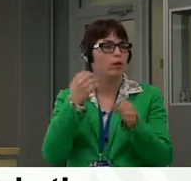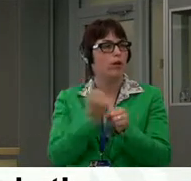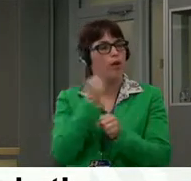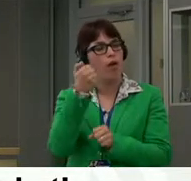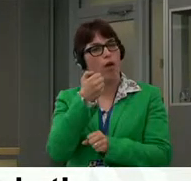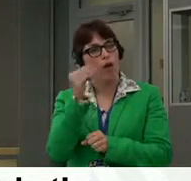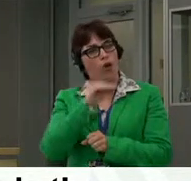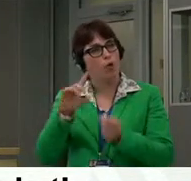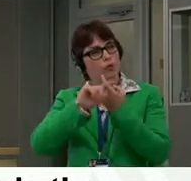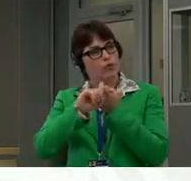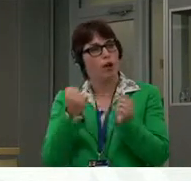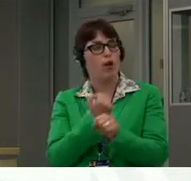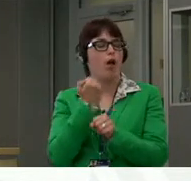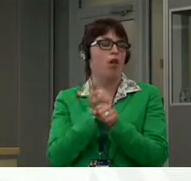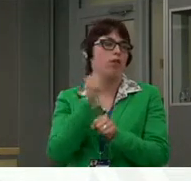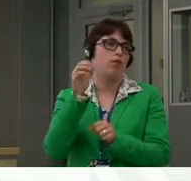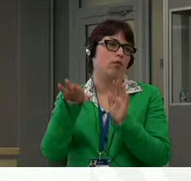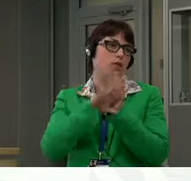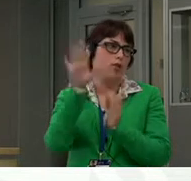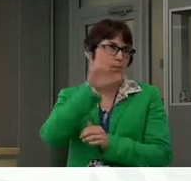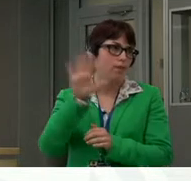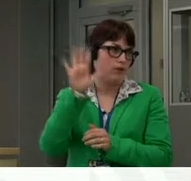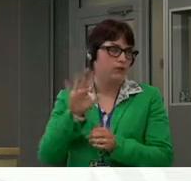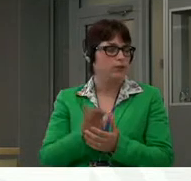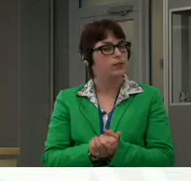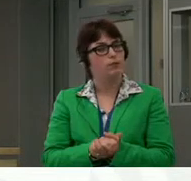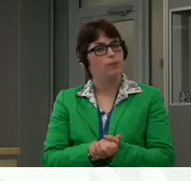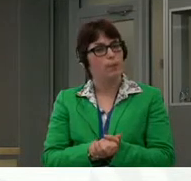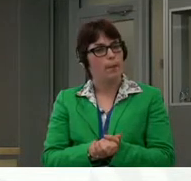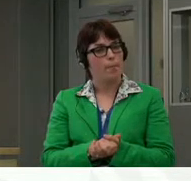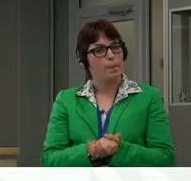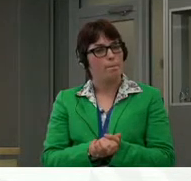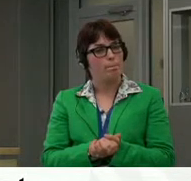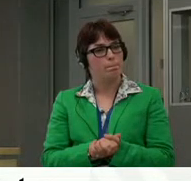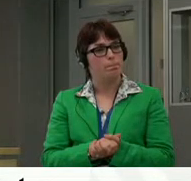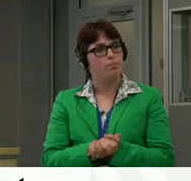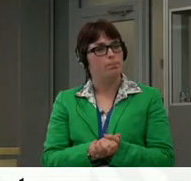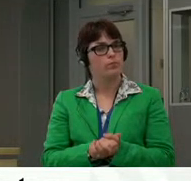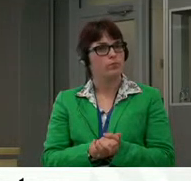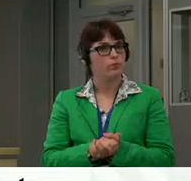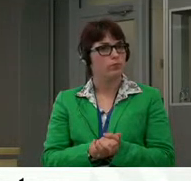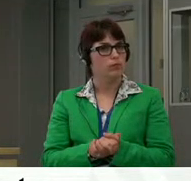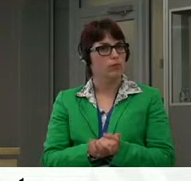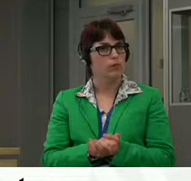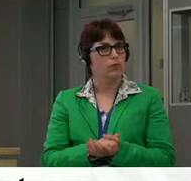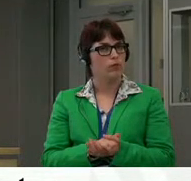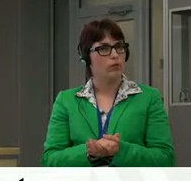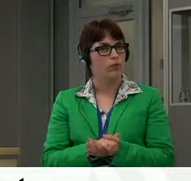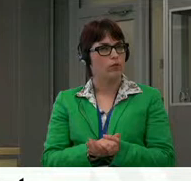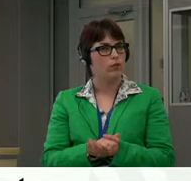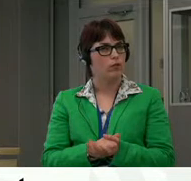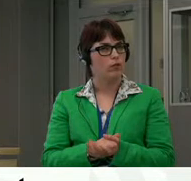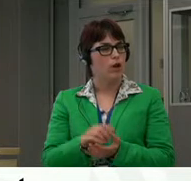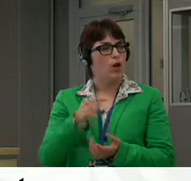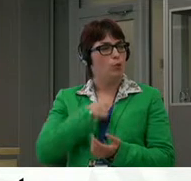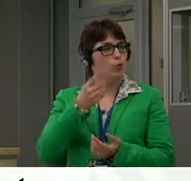about us without us, it is not just a slogan. It is a way of living, a way of thinking.